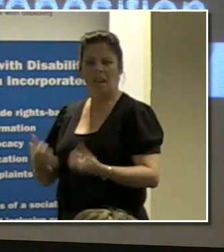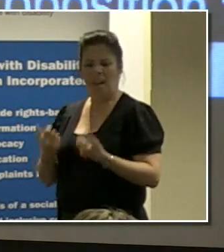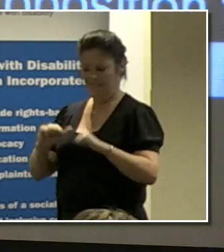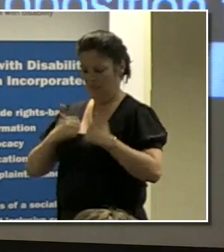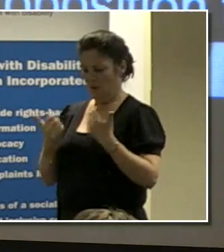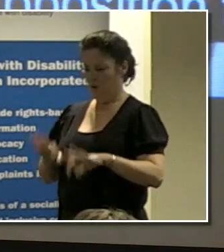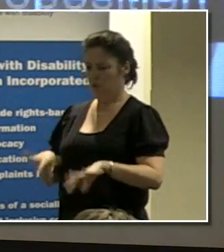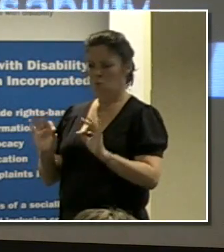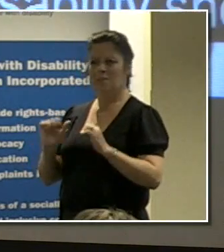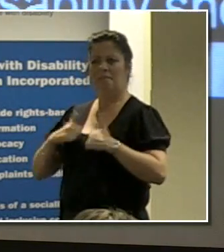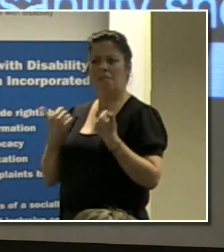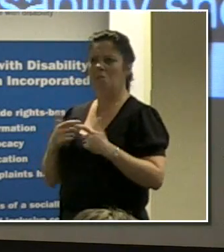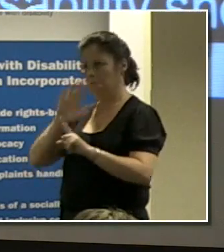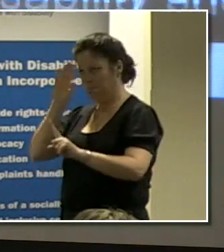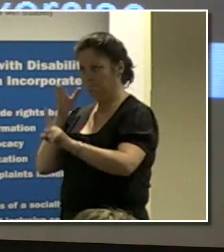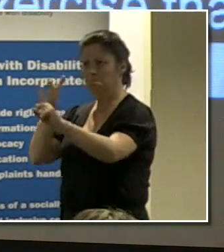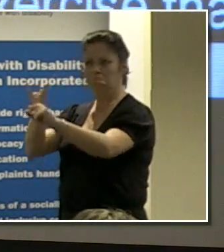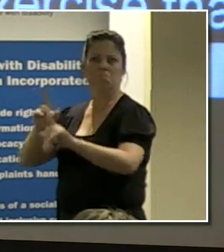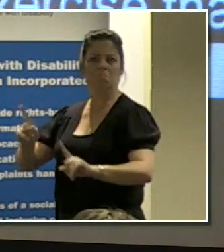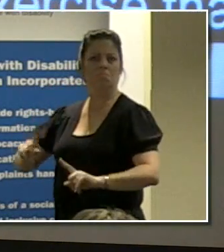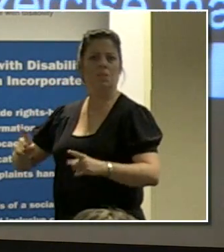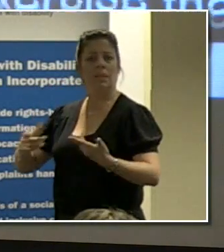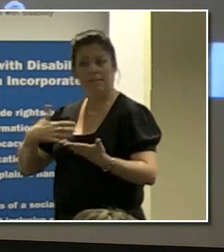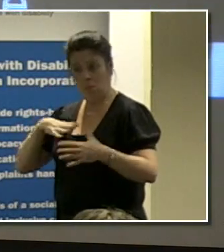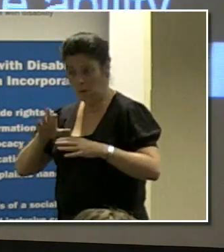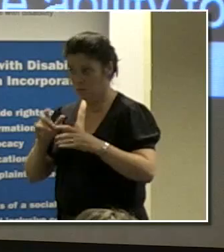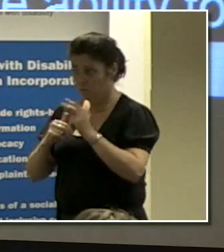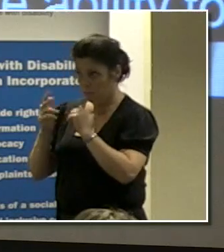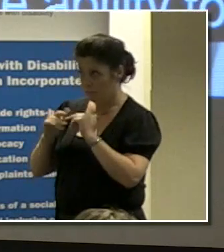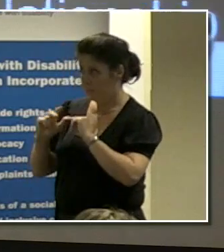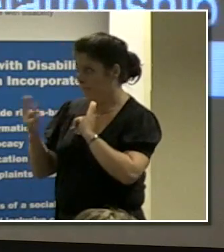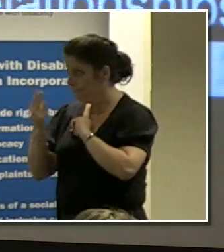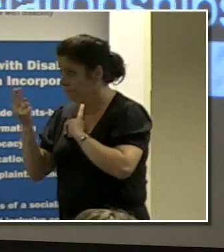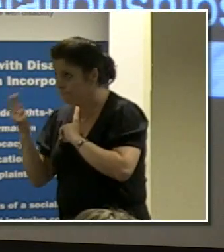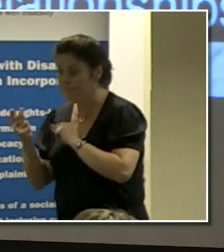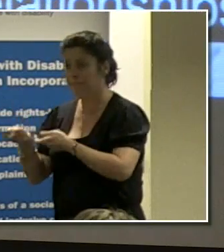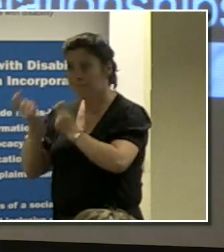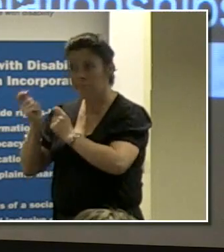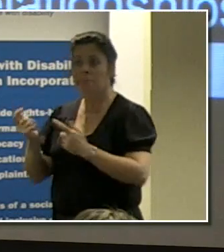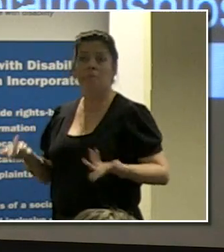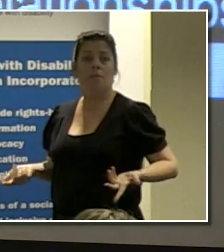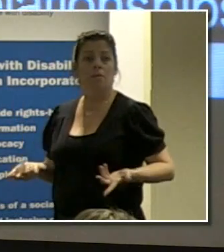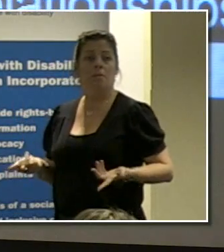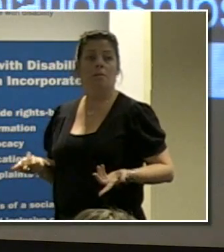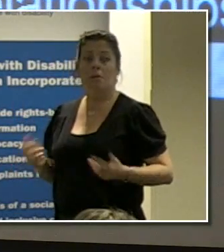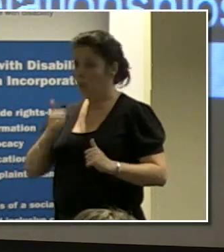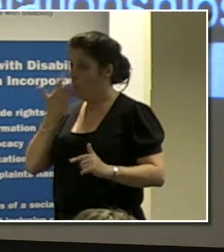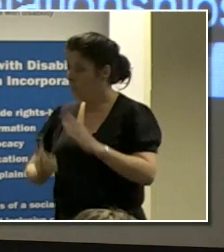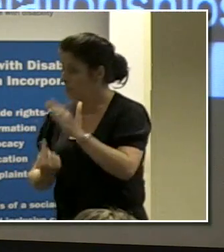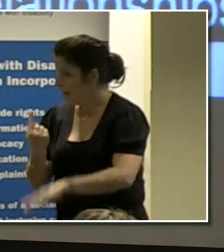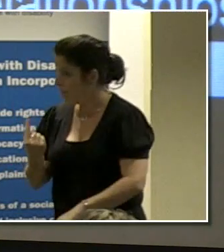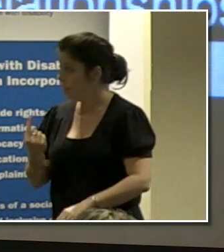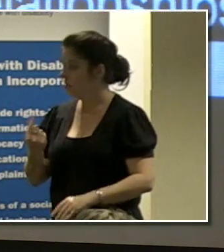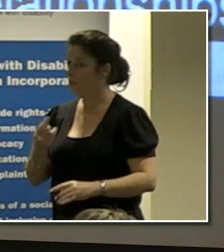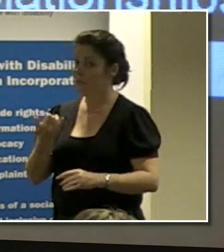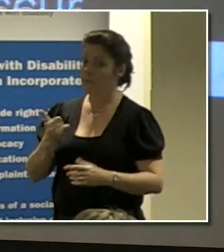choice and have the ability to form those relationships. Will that always occur? But maybe not, but it doesn't for a